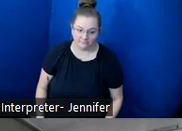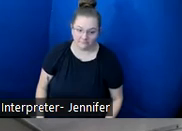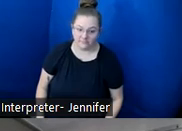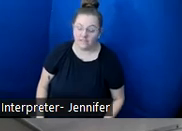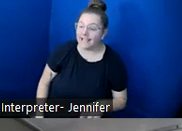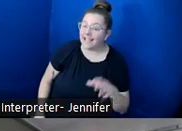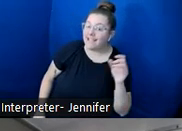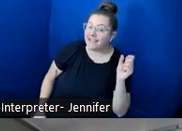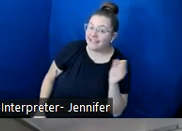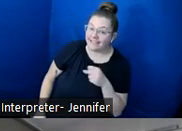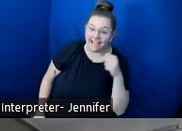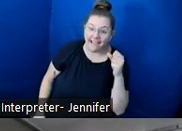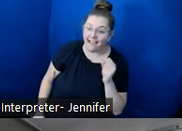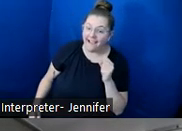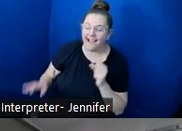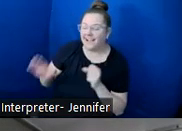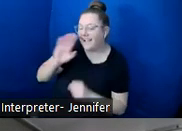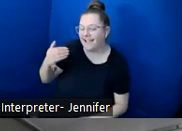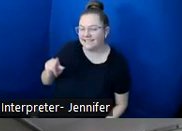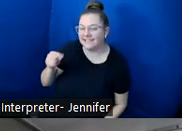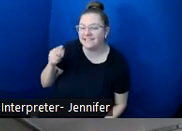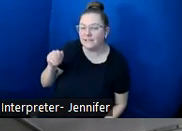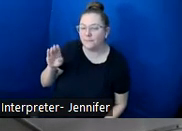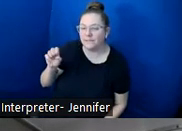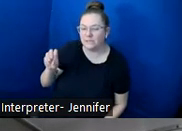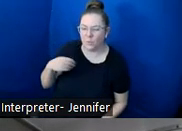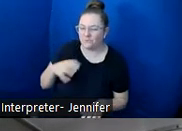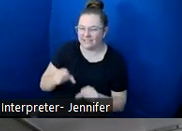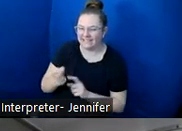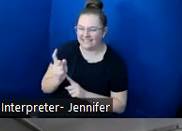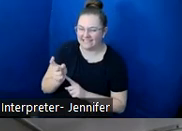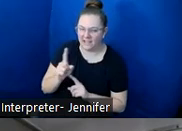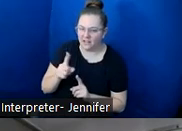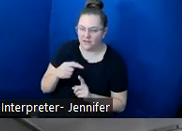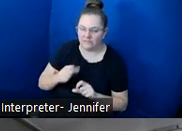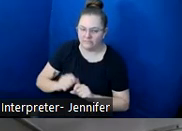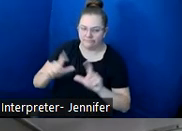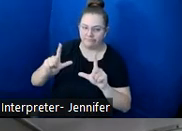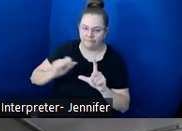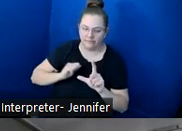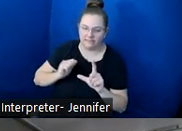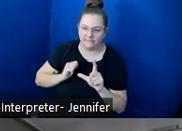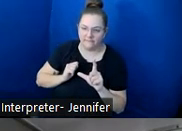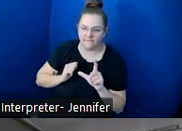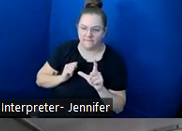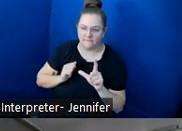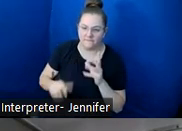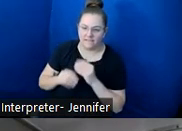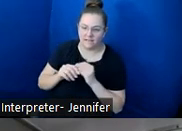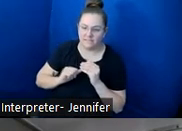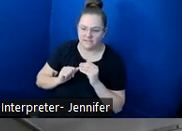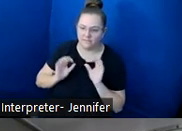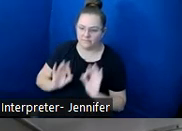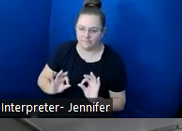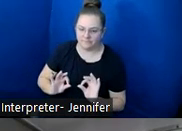Yeah, we are. Hi, this is Tabiso here. I'm just taking a second here. Let me put myself, let me add myself here